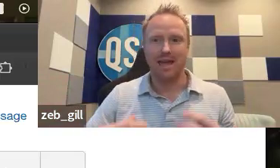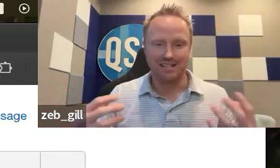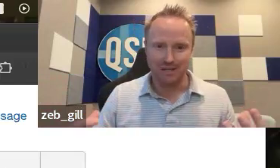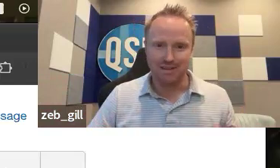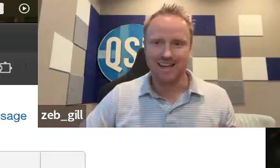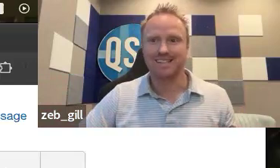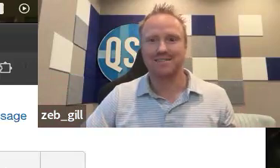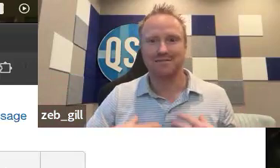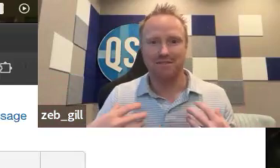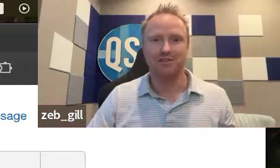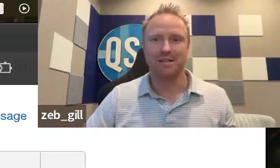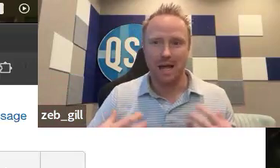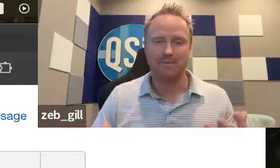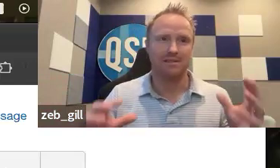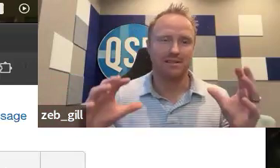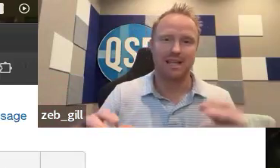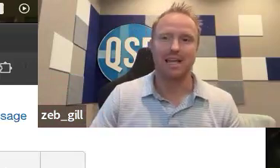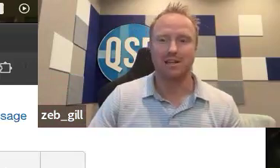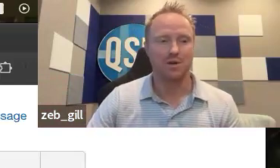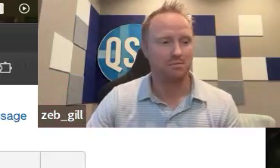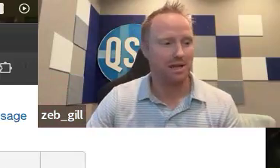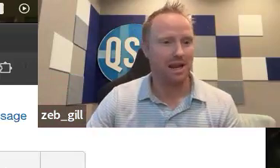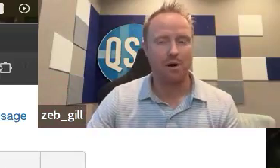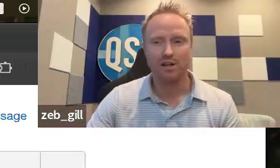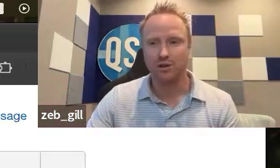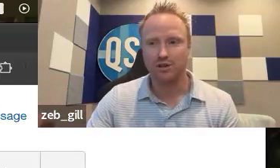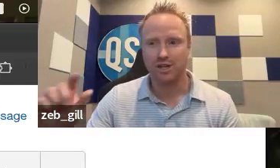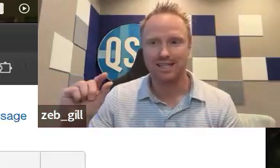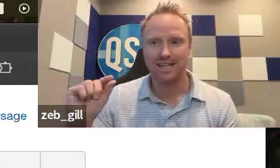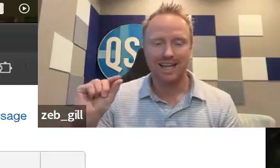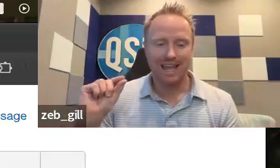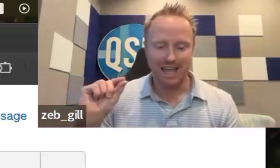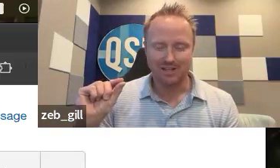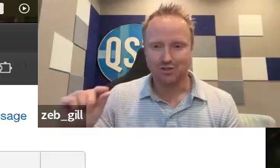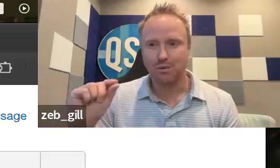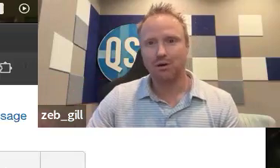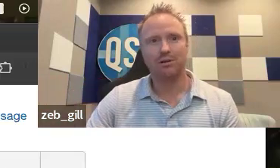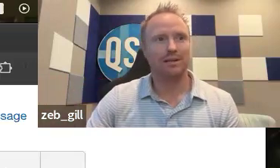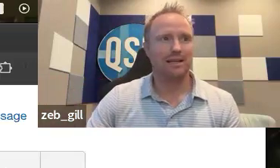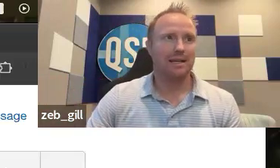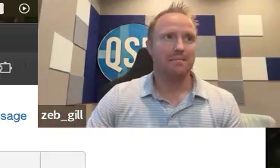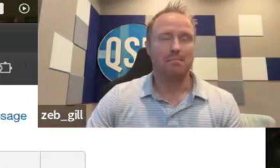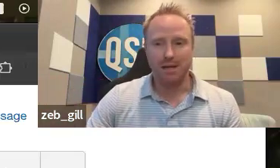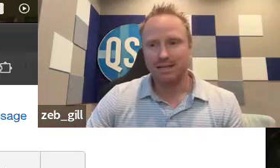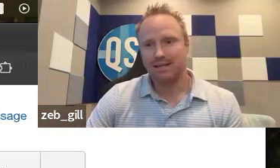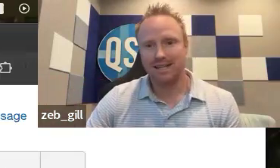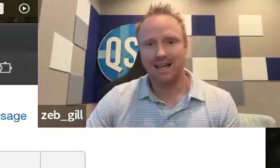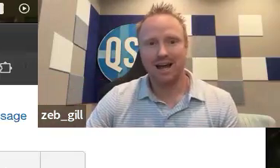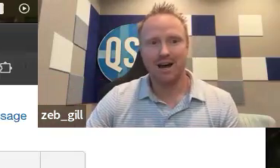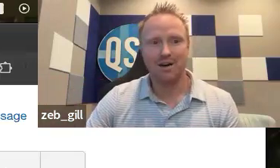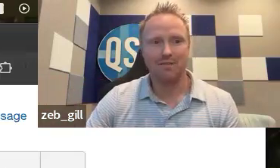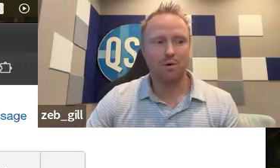CFS, HCBS features and emphasis in QSP. And I want to show you just a small